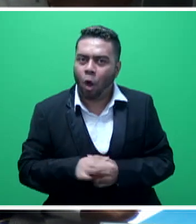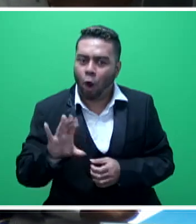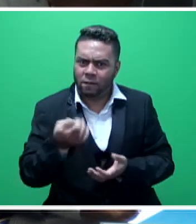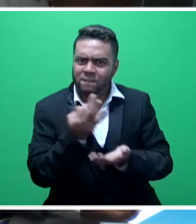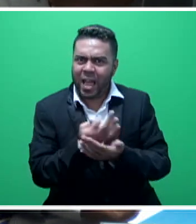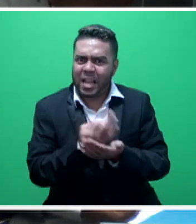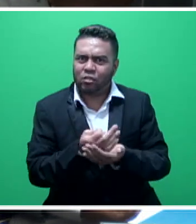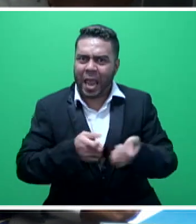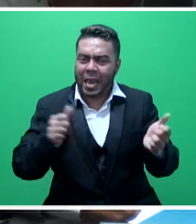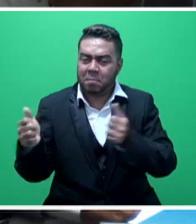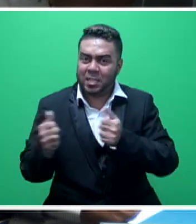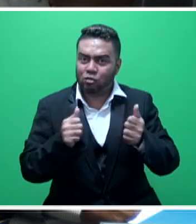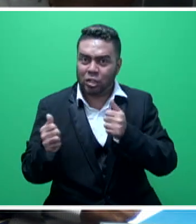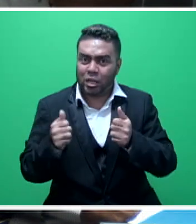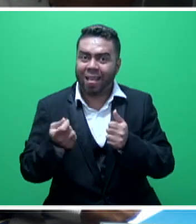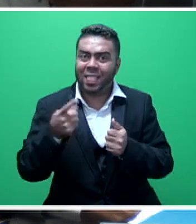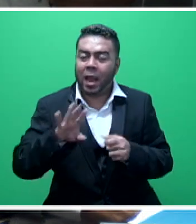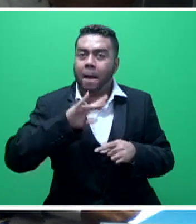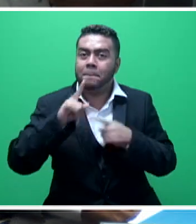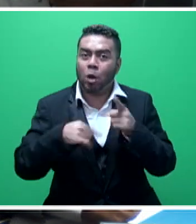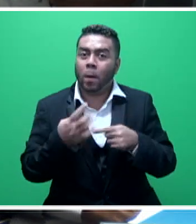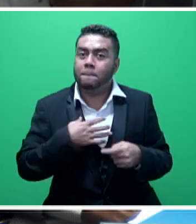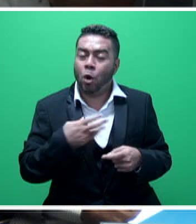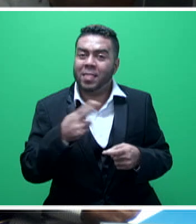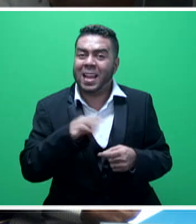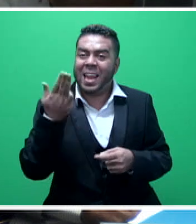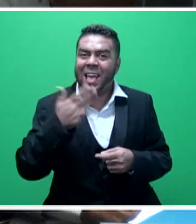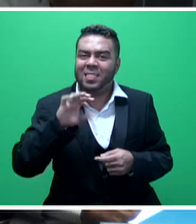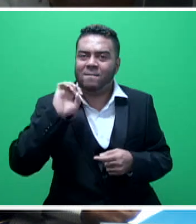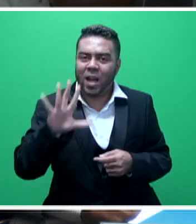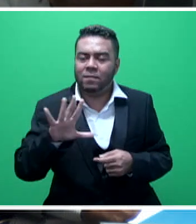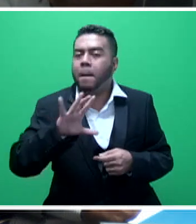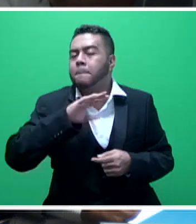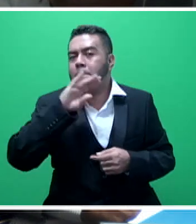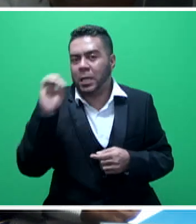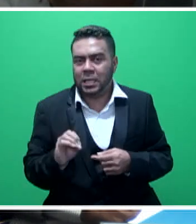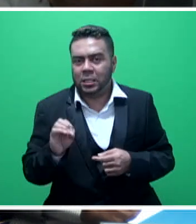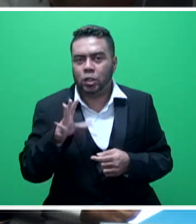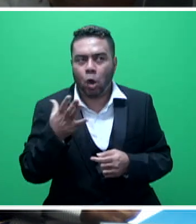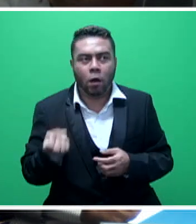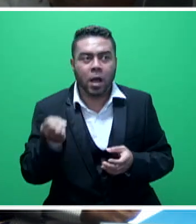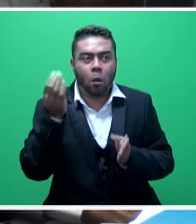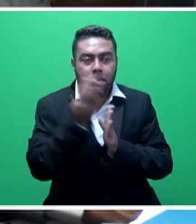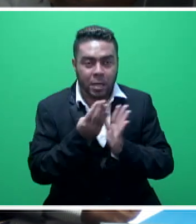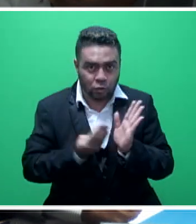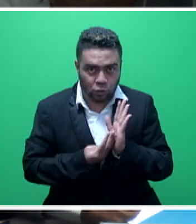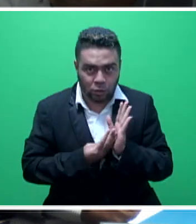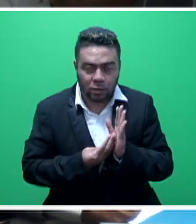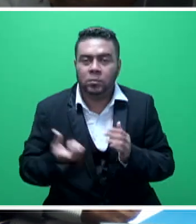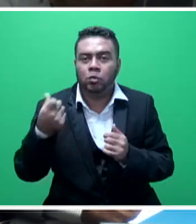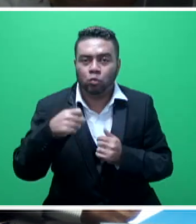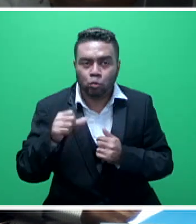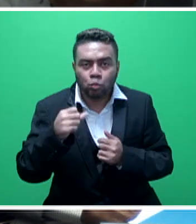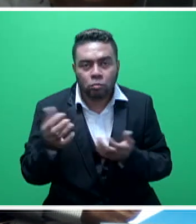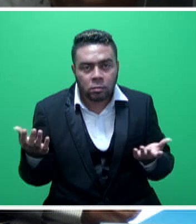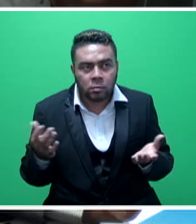Finance and Administration that about more than 95% of our present budget has been used up, including